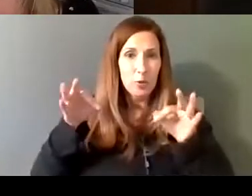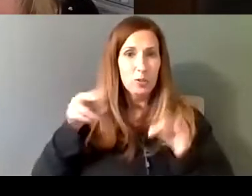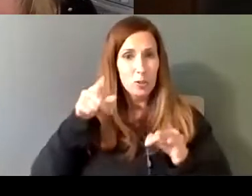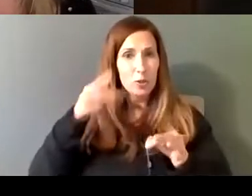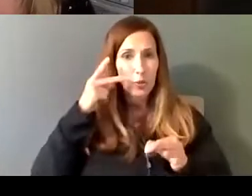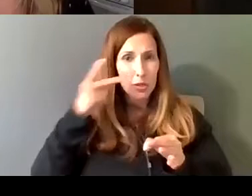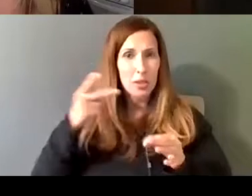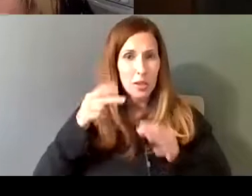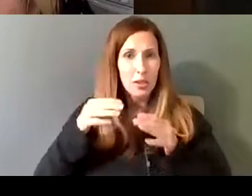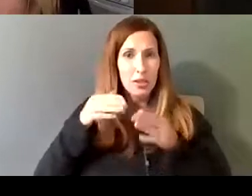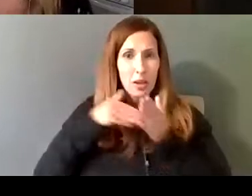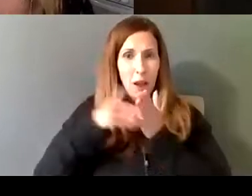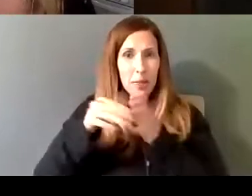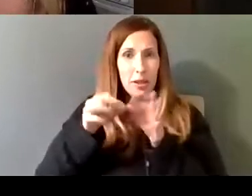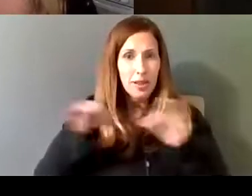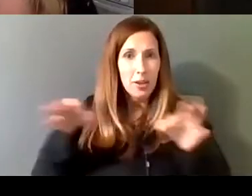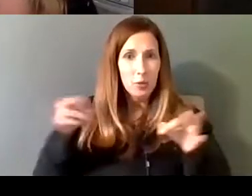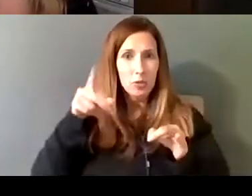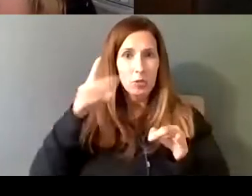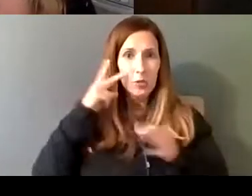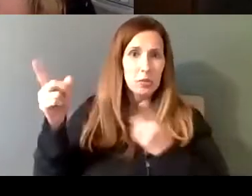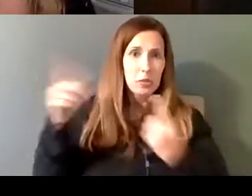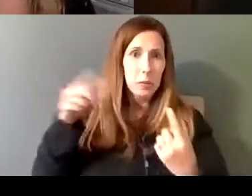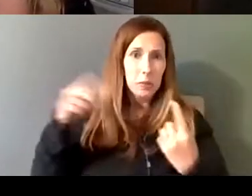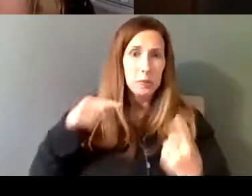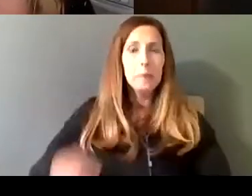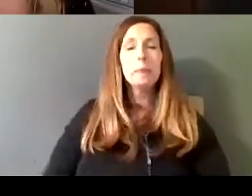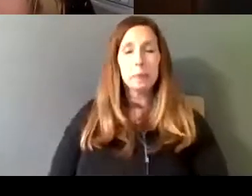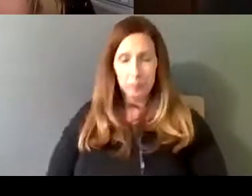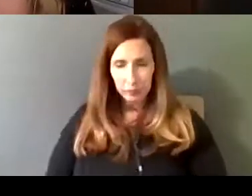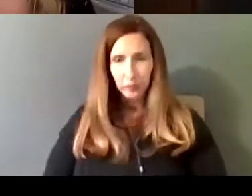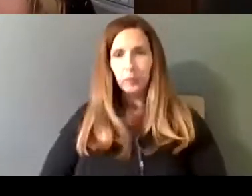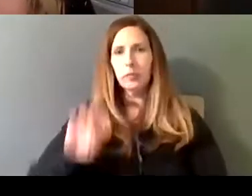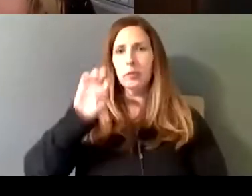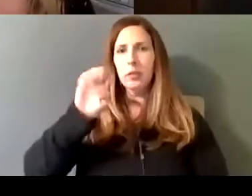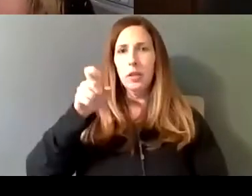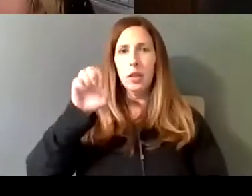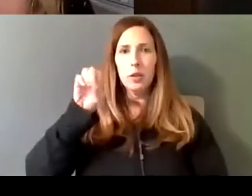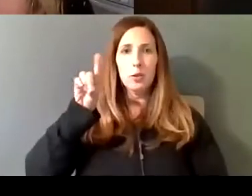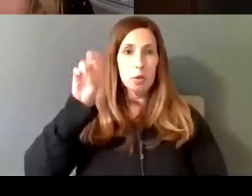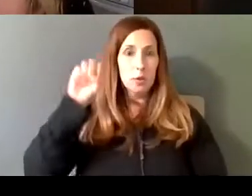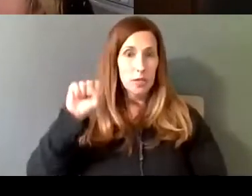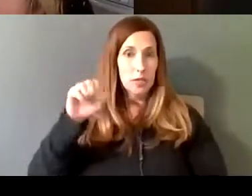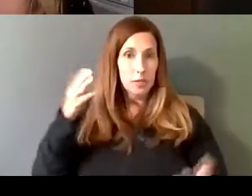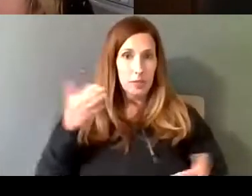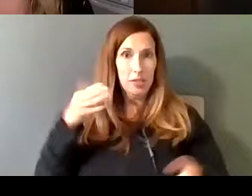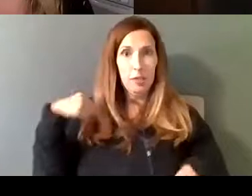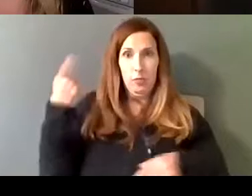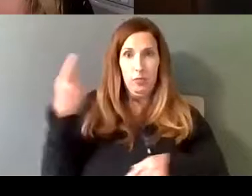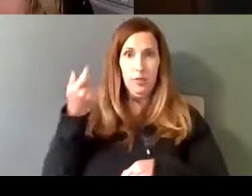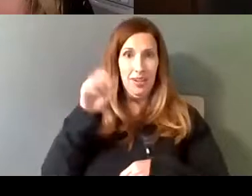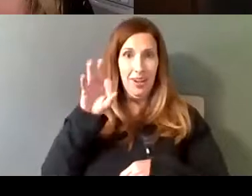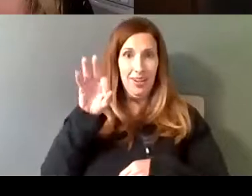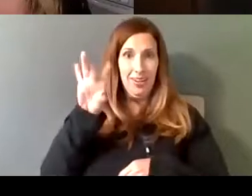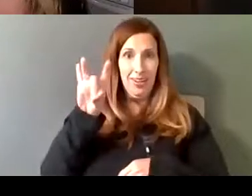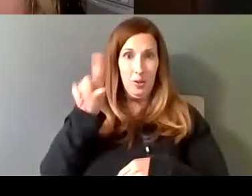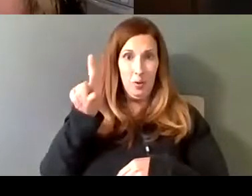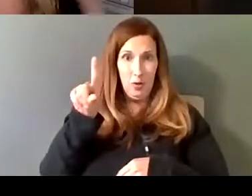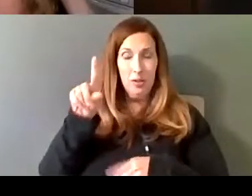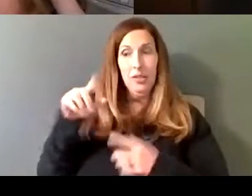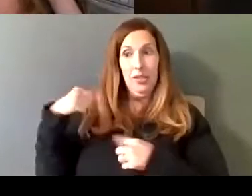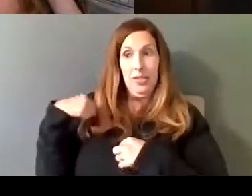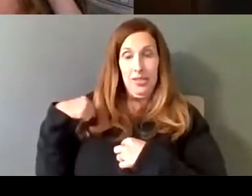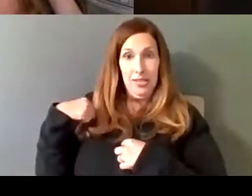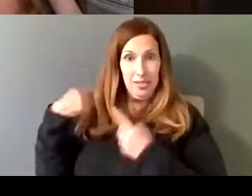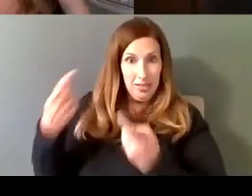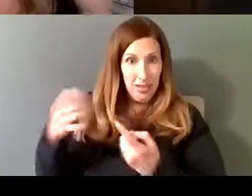languages in the folks that you serve? Yeah, of course. So Exodus has been around in Indianapolis since 1981. So since then, we have served people